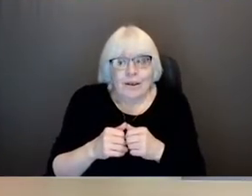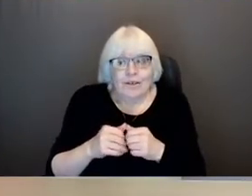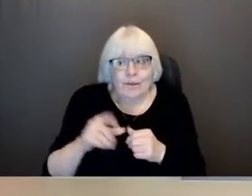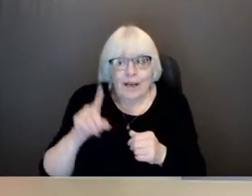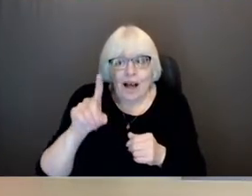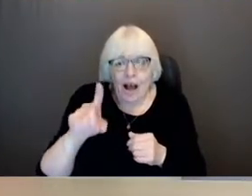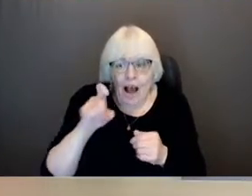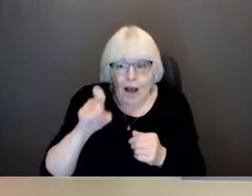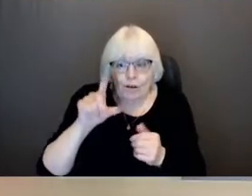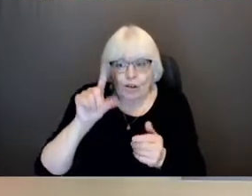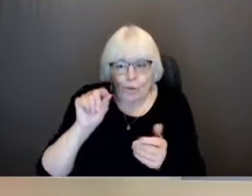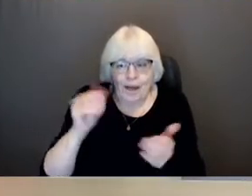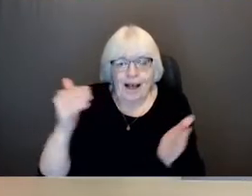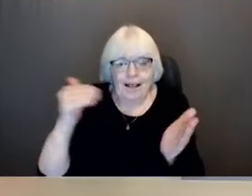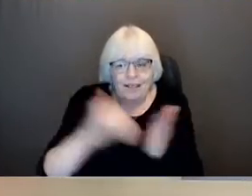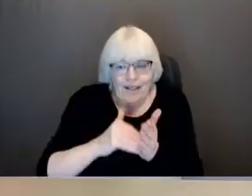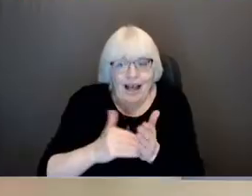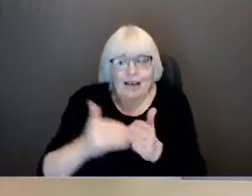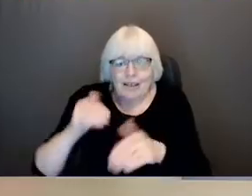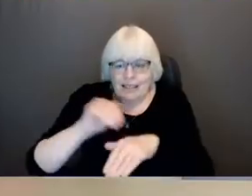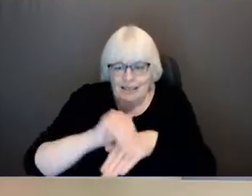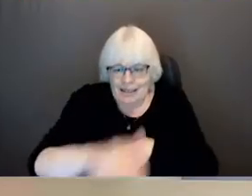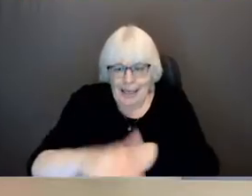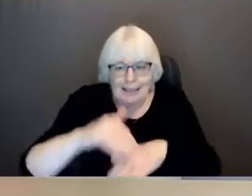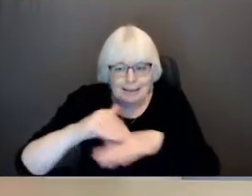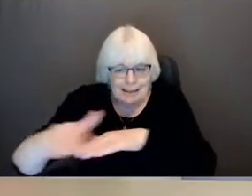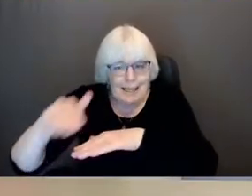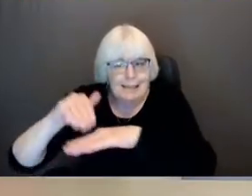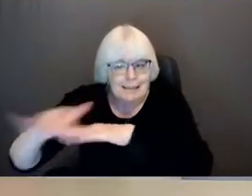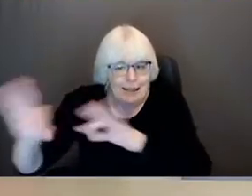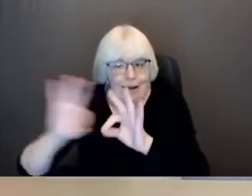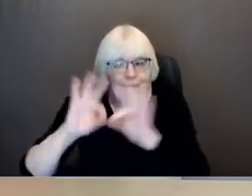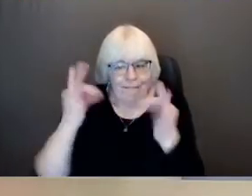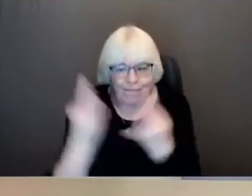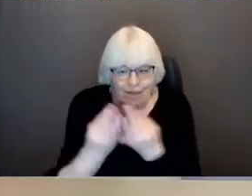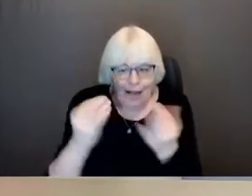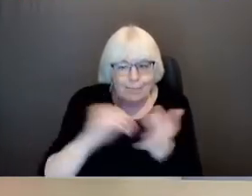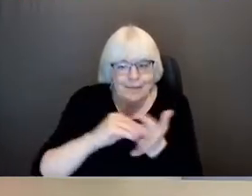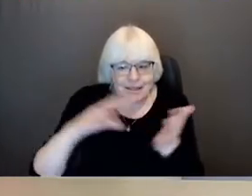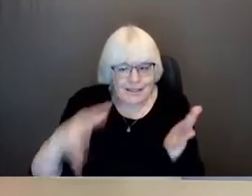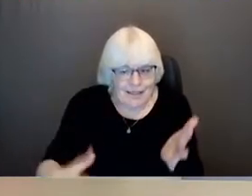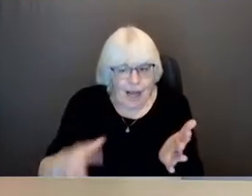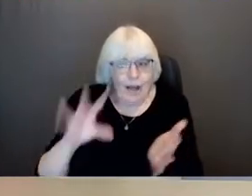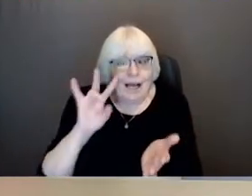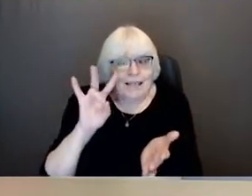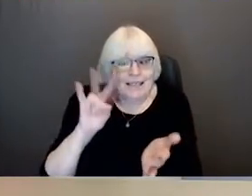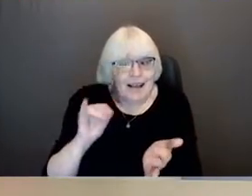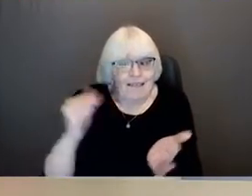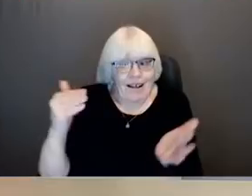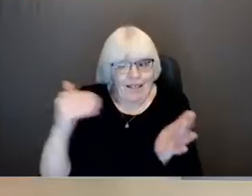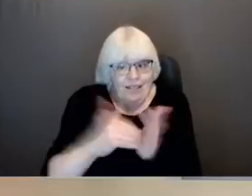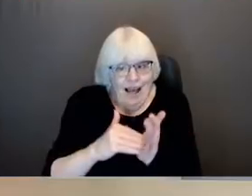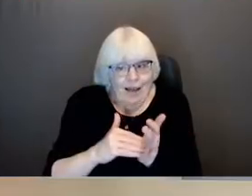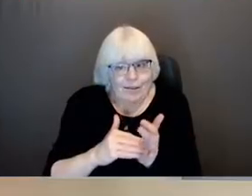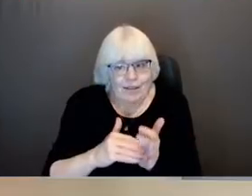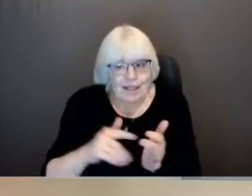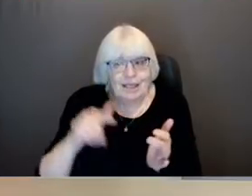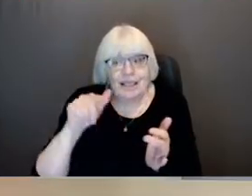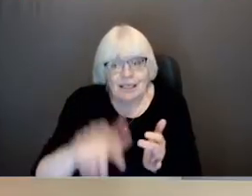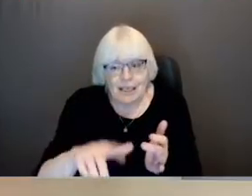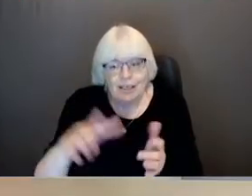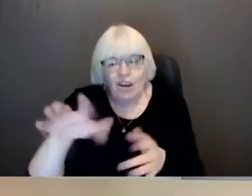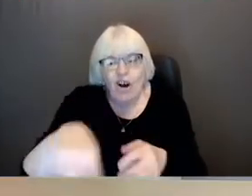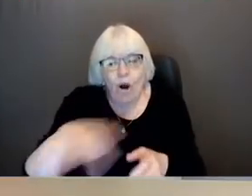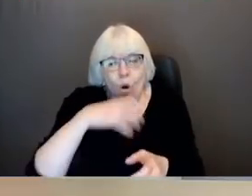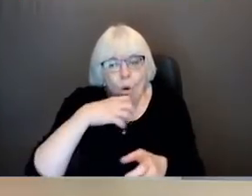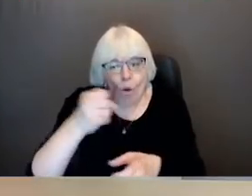75,000 to long-term care and community care facilities, 50,000 at points of entry, and 10,000 to the NGOs funded through social development